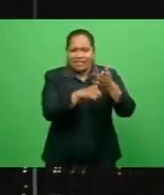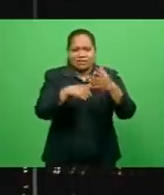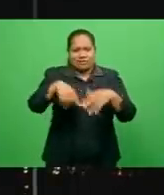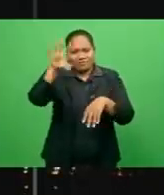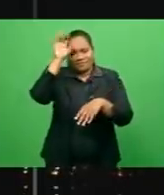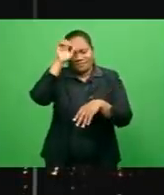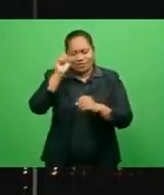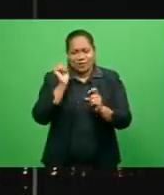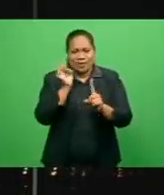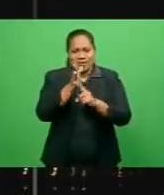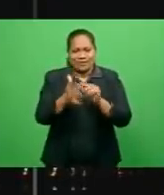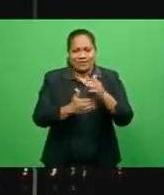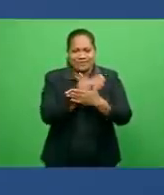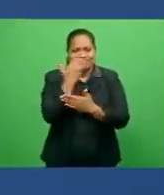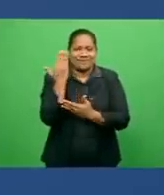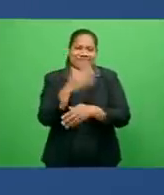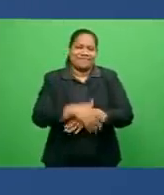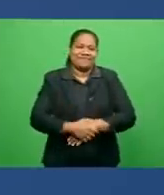Naikaso has more.